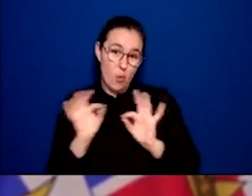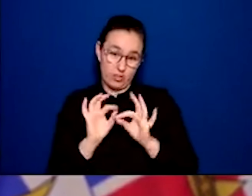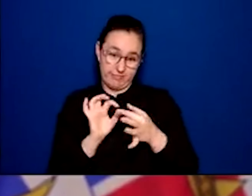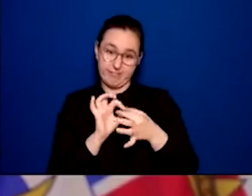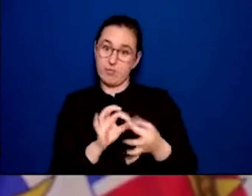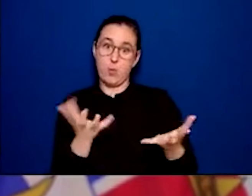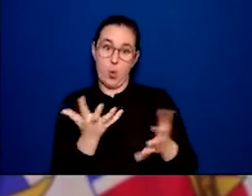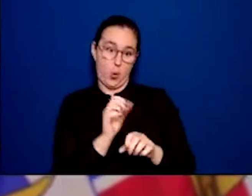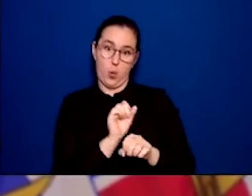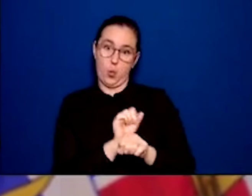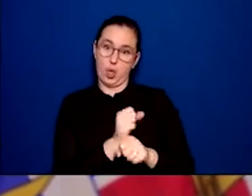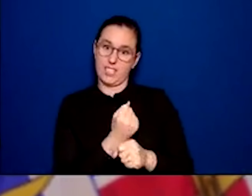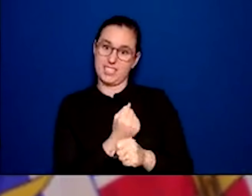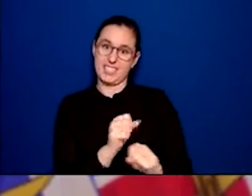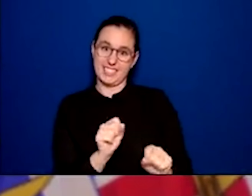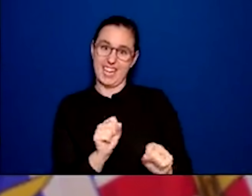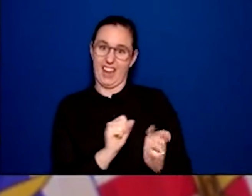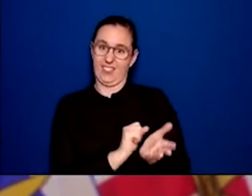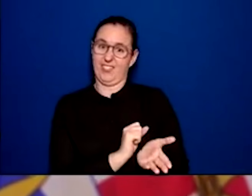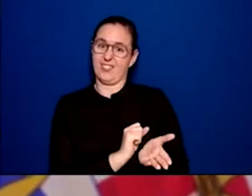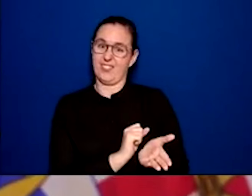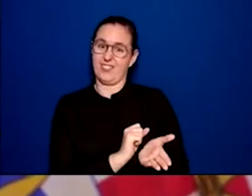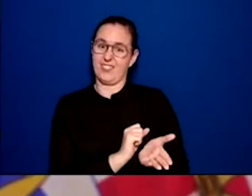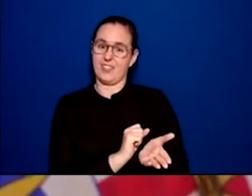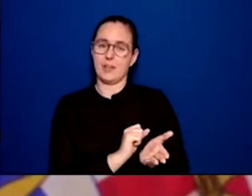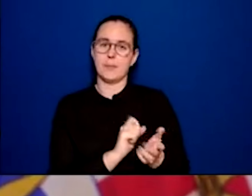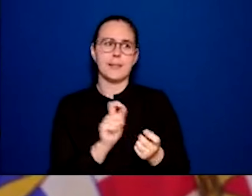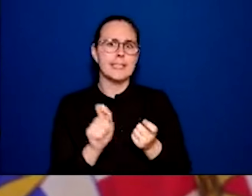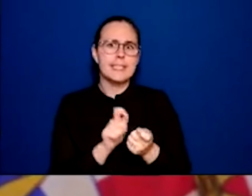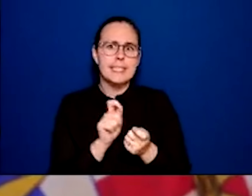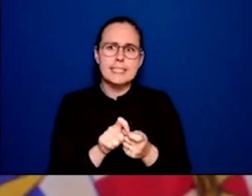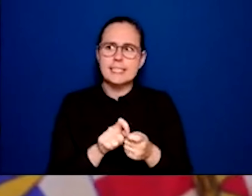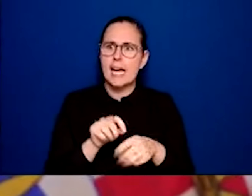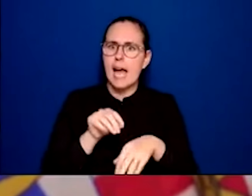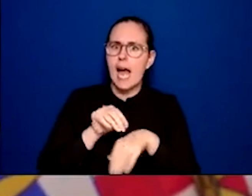technical advice on how that plays out within an individual